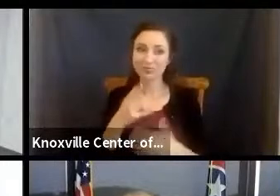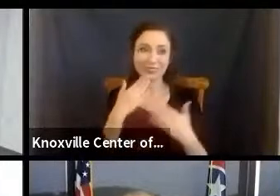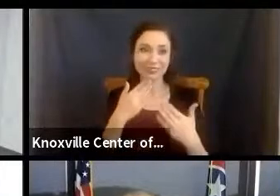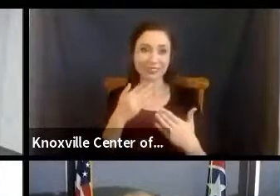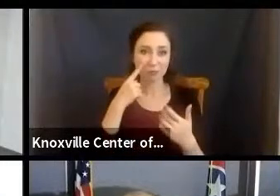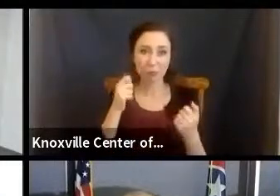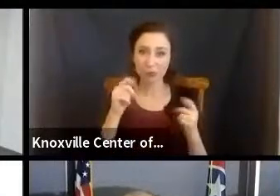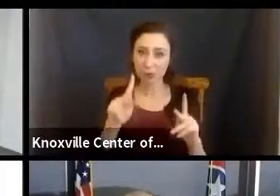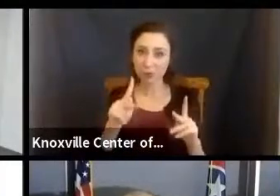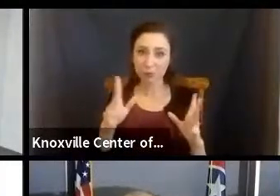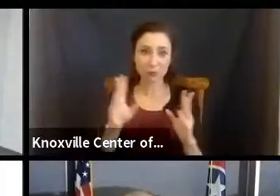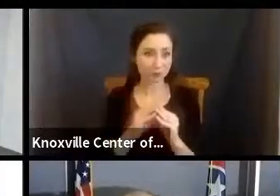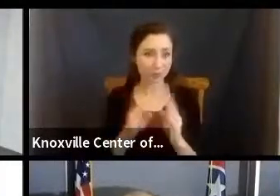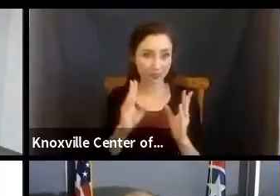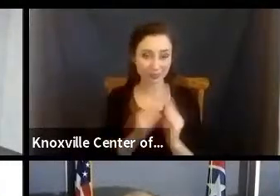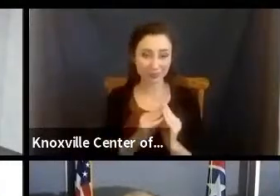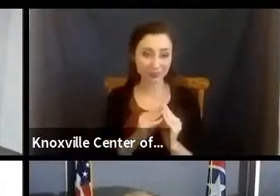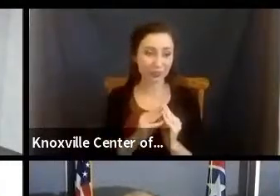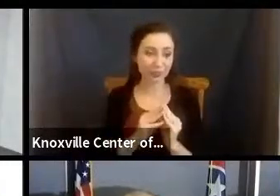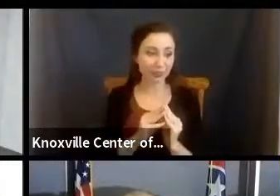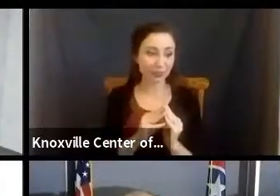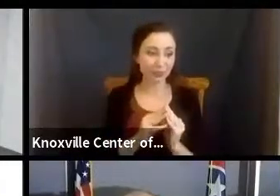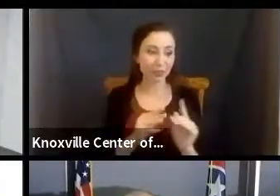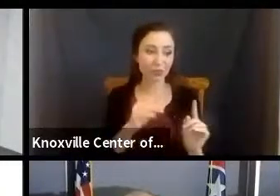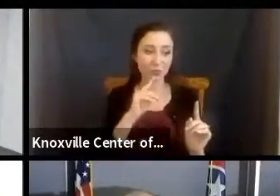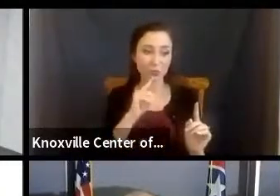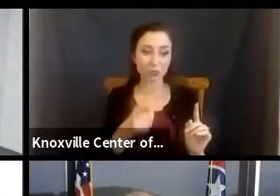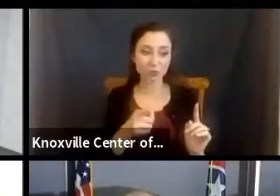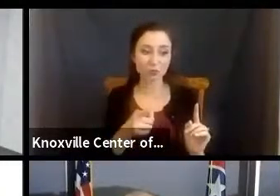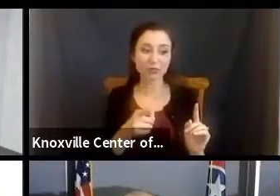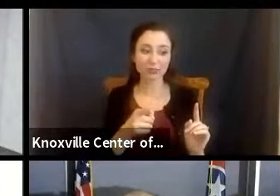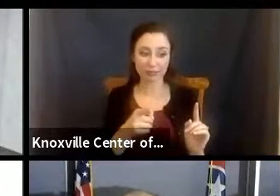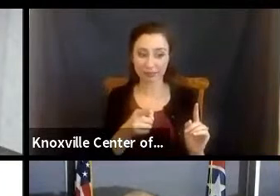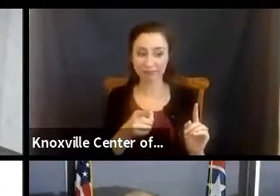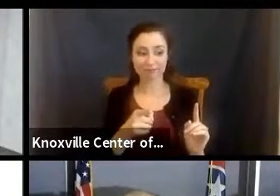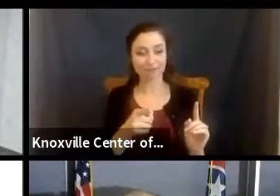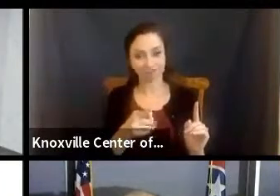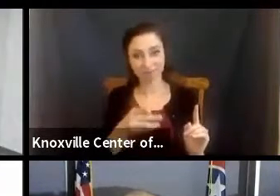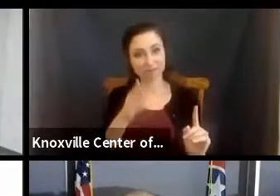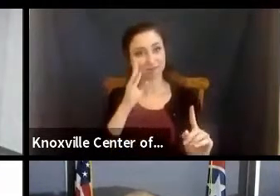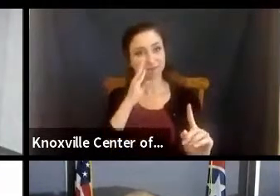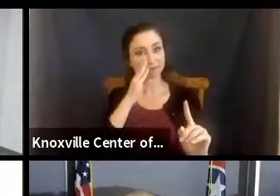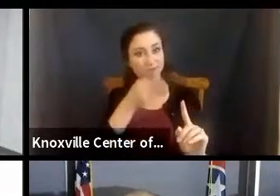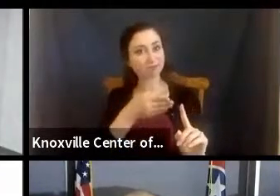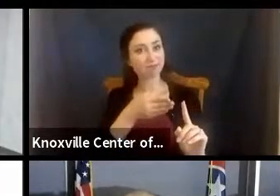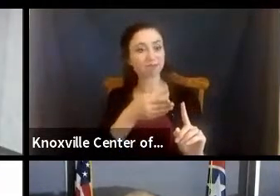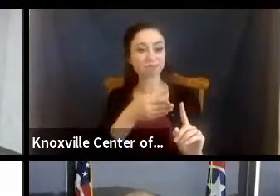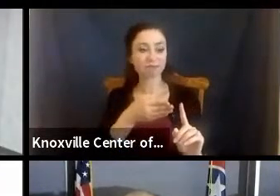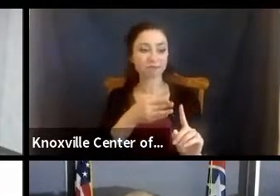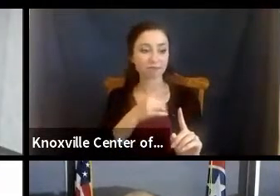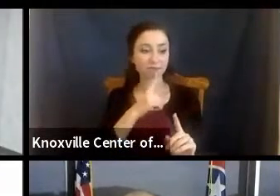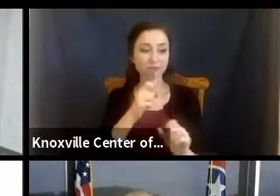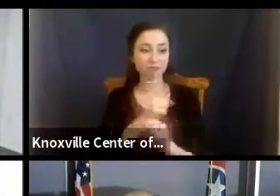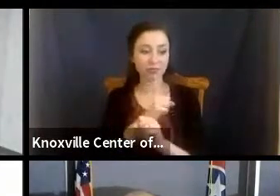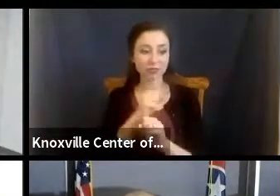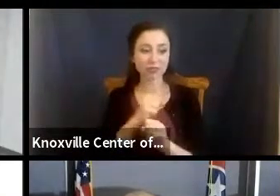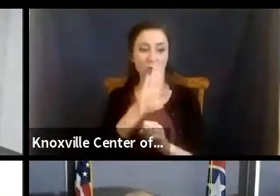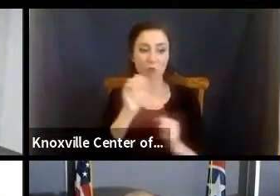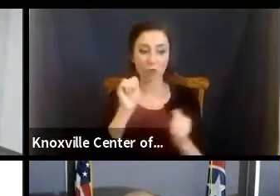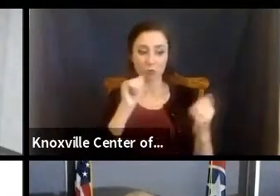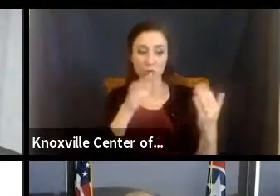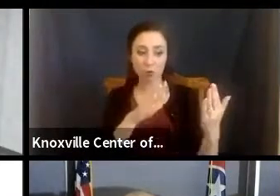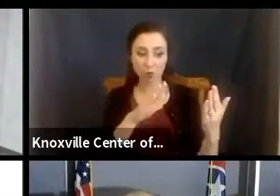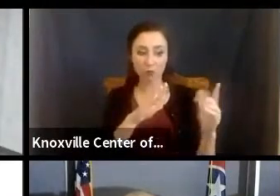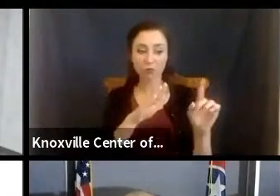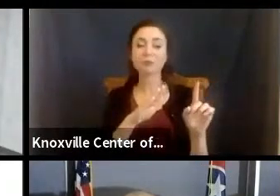impressive and very pragmatic in her approach, what works. And she said that, in